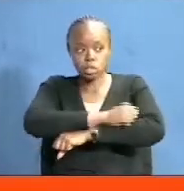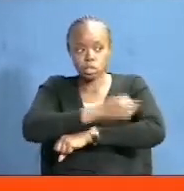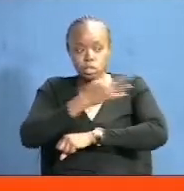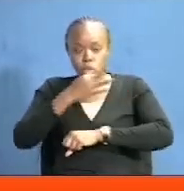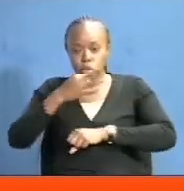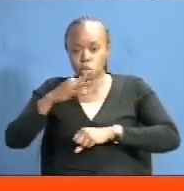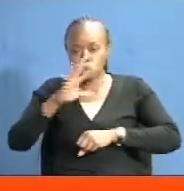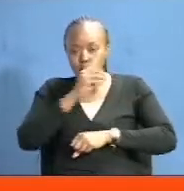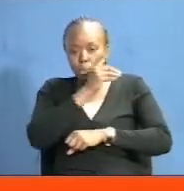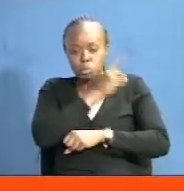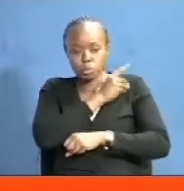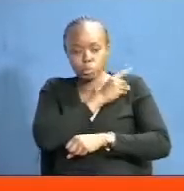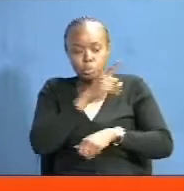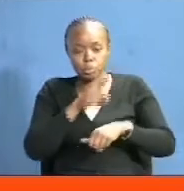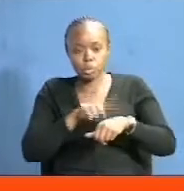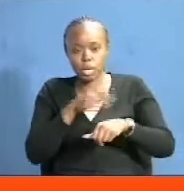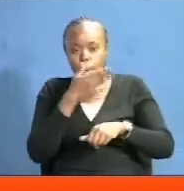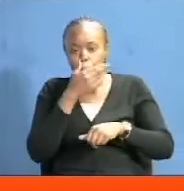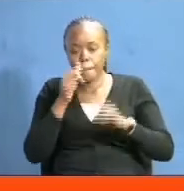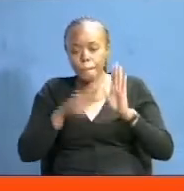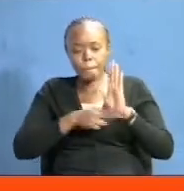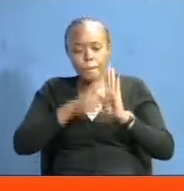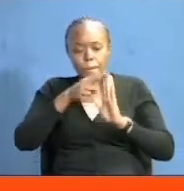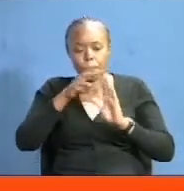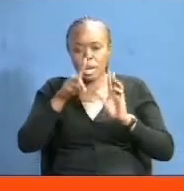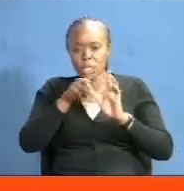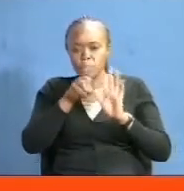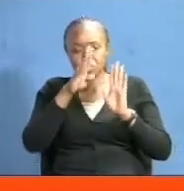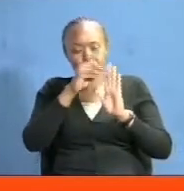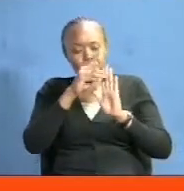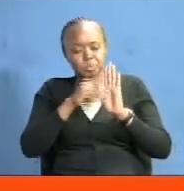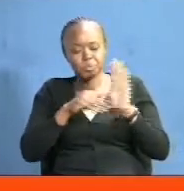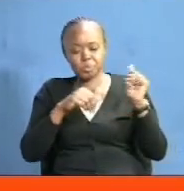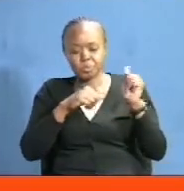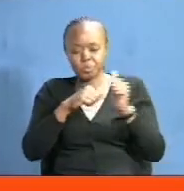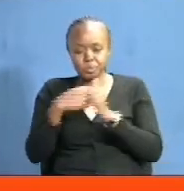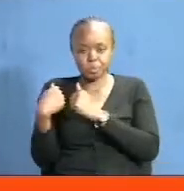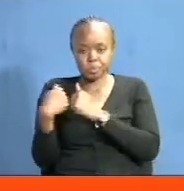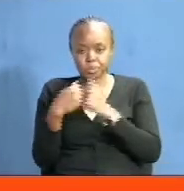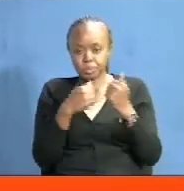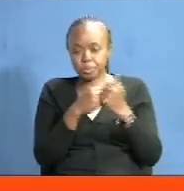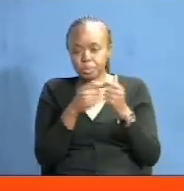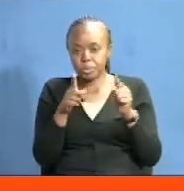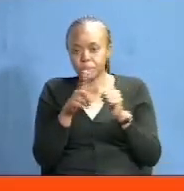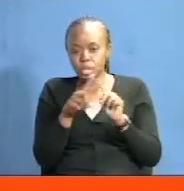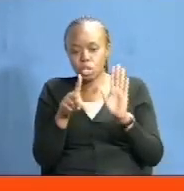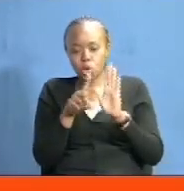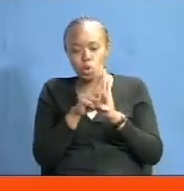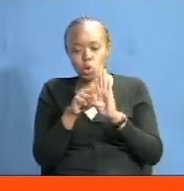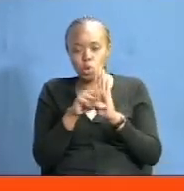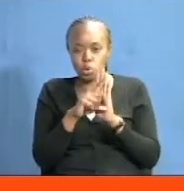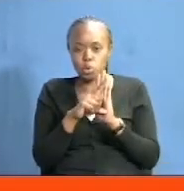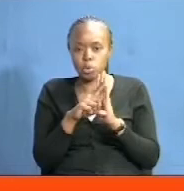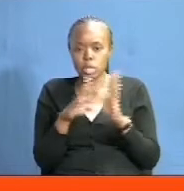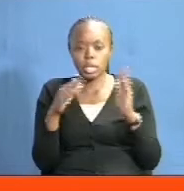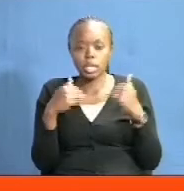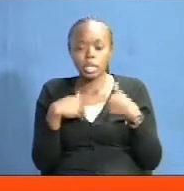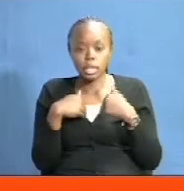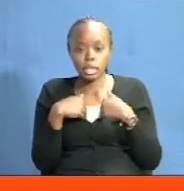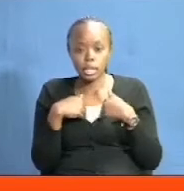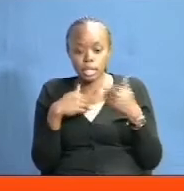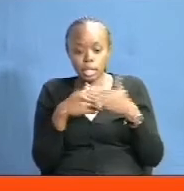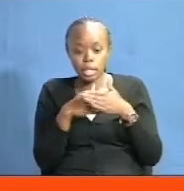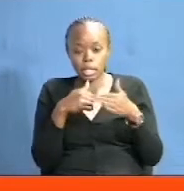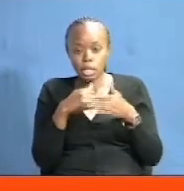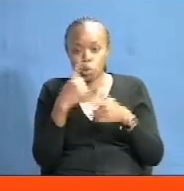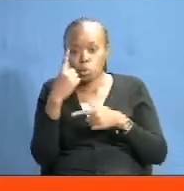been an amazing time. There were ups, there were downs. I think there were challenges and there were lessons. I have still a year left of